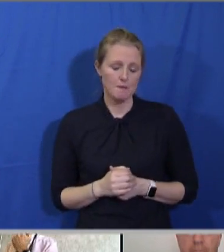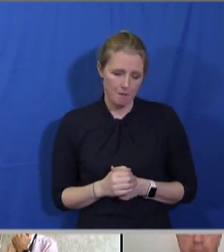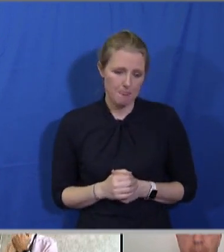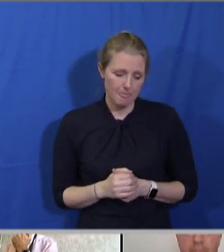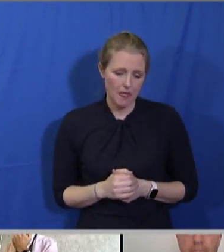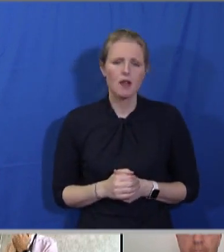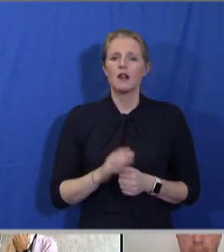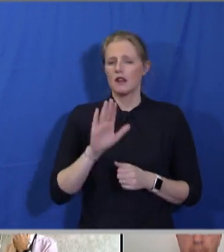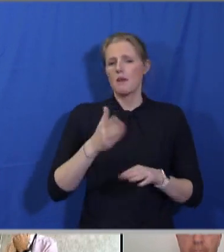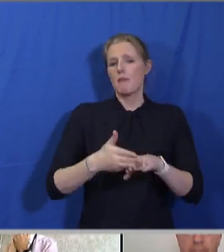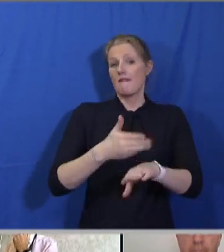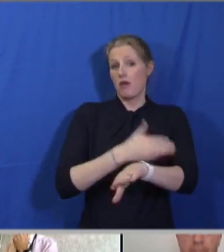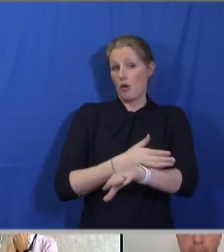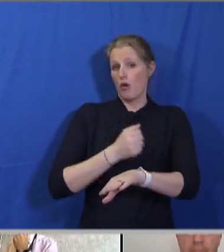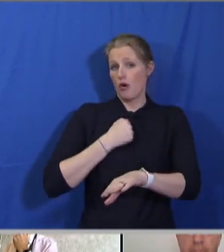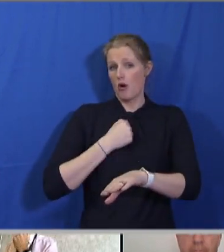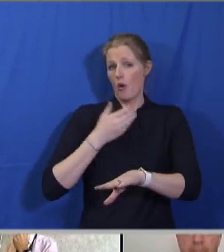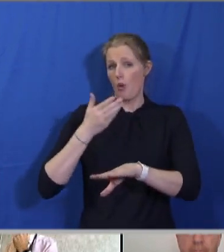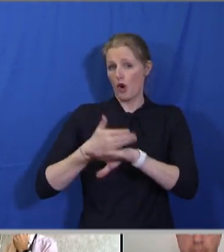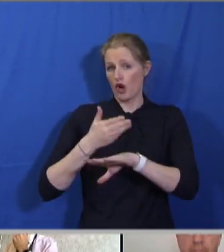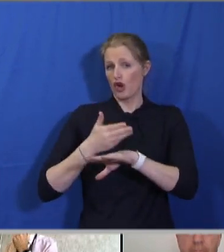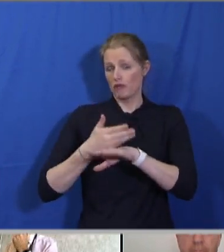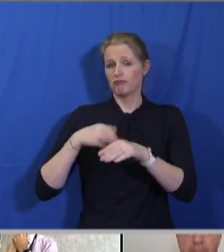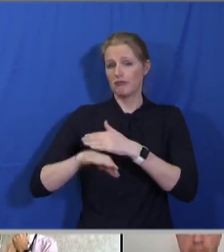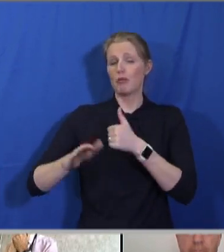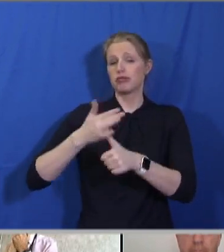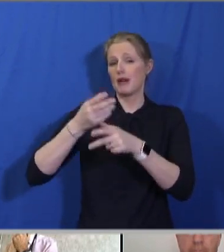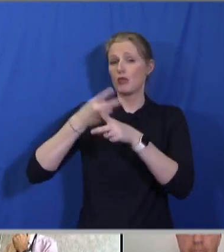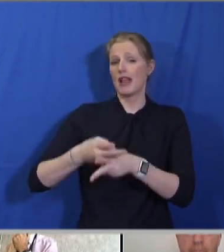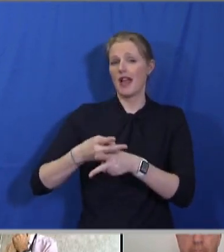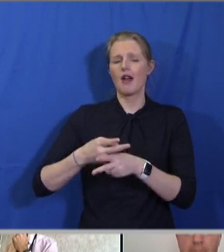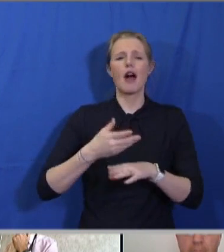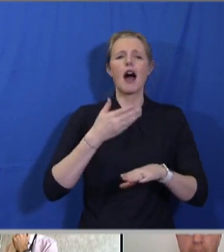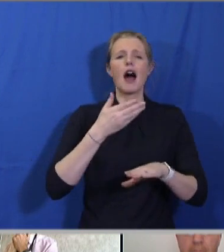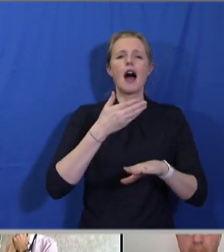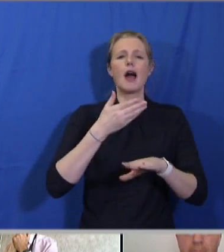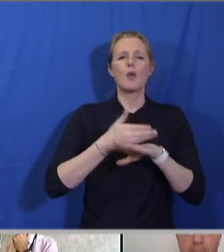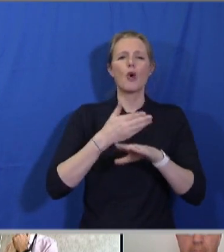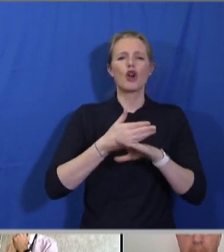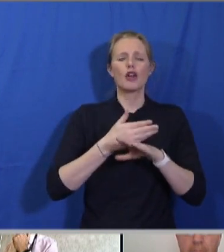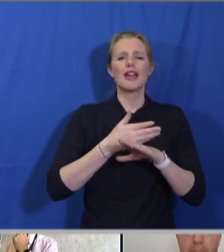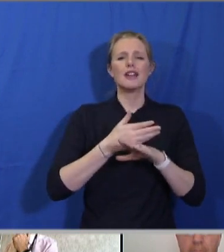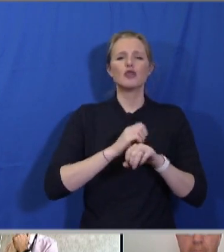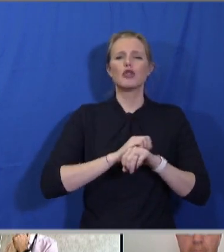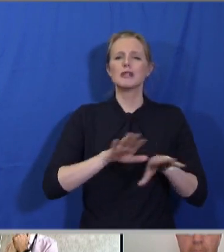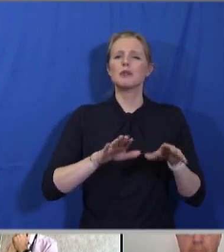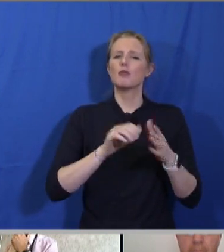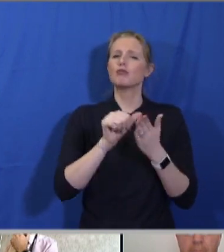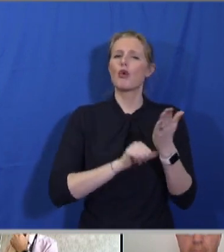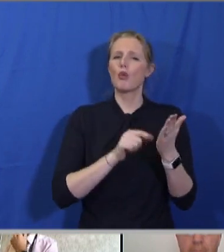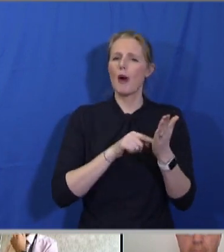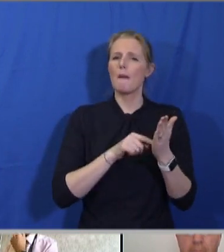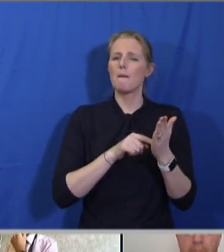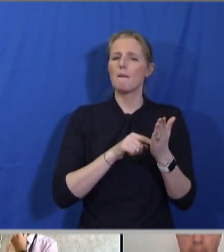Prior to my working in primary care, I actually worked in transmission program as well. So I do have a kind of a